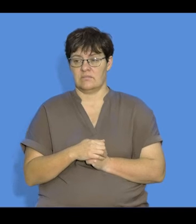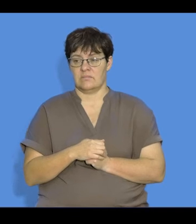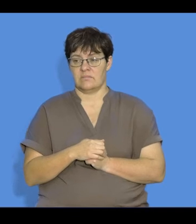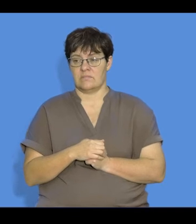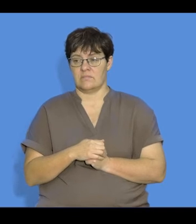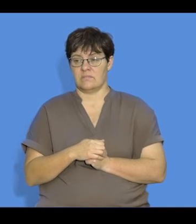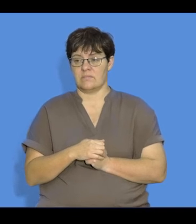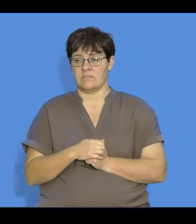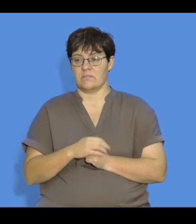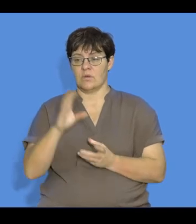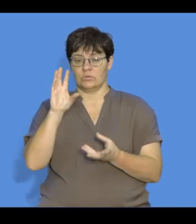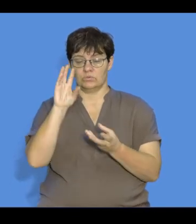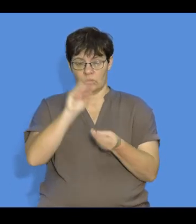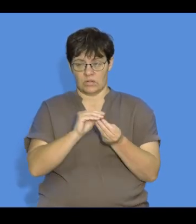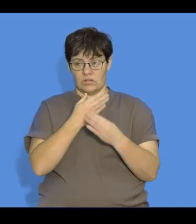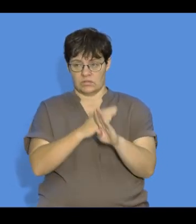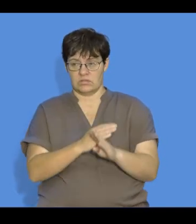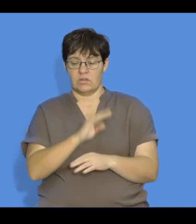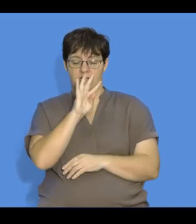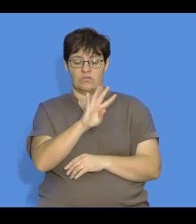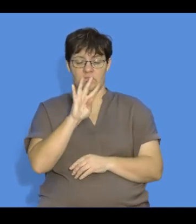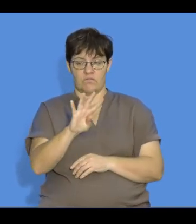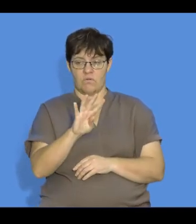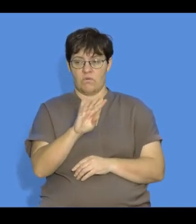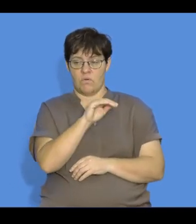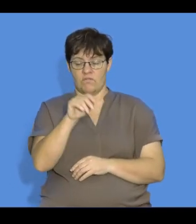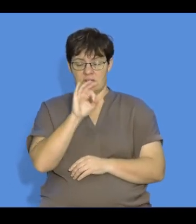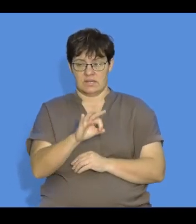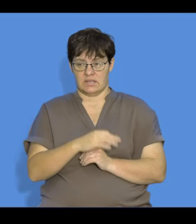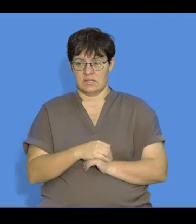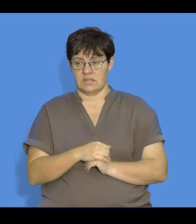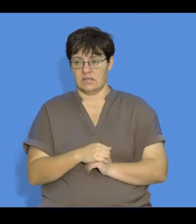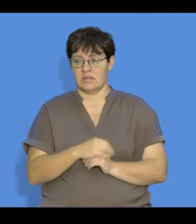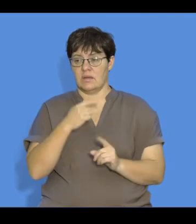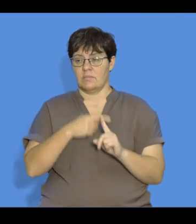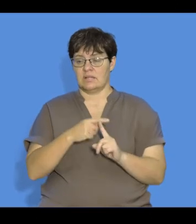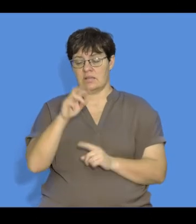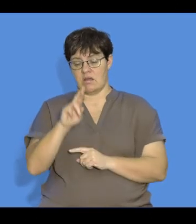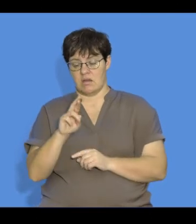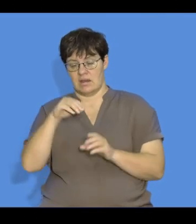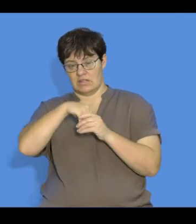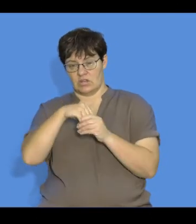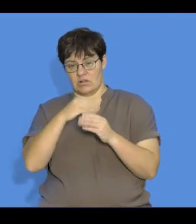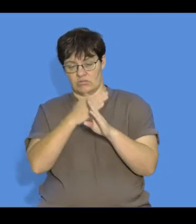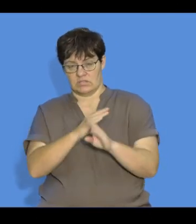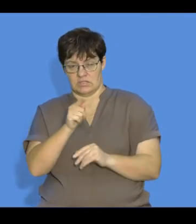the total resistance is 44 over 3, okay, plus our internal resistance R, right? So we are